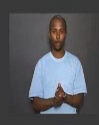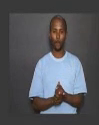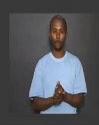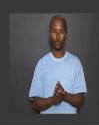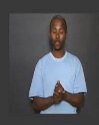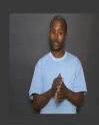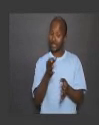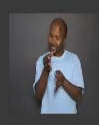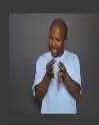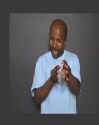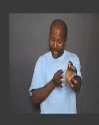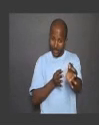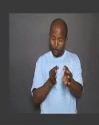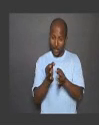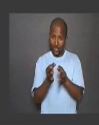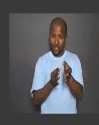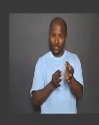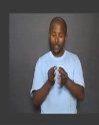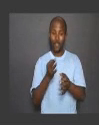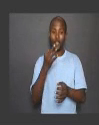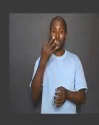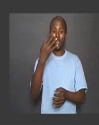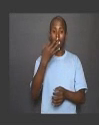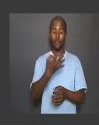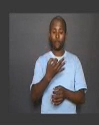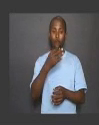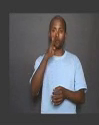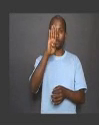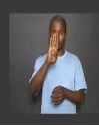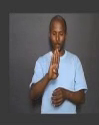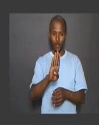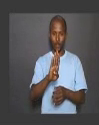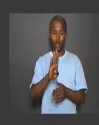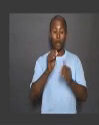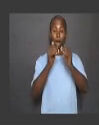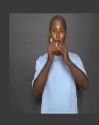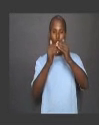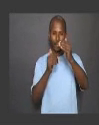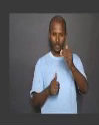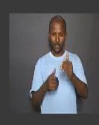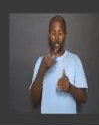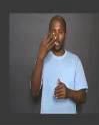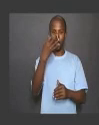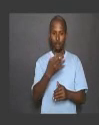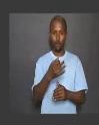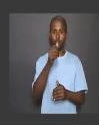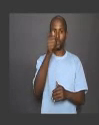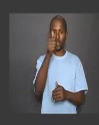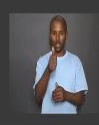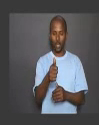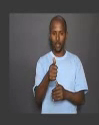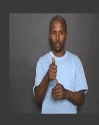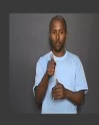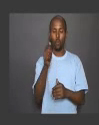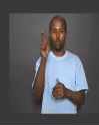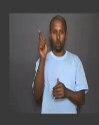This is expressed by f of b minus f of